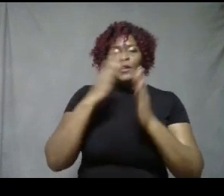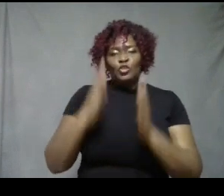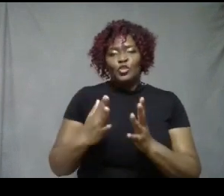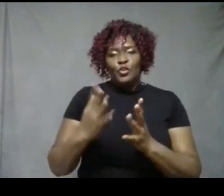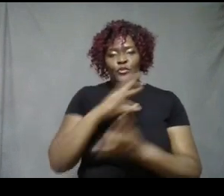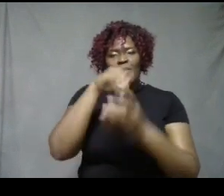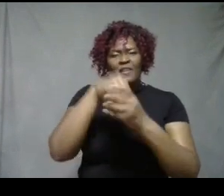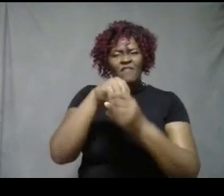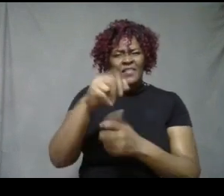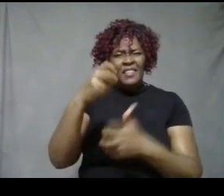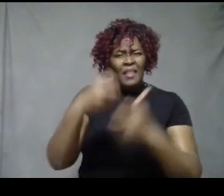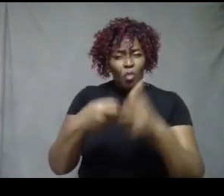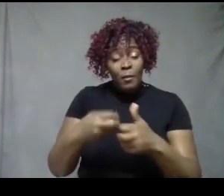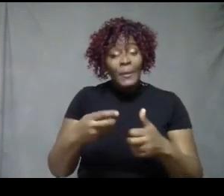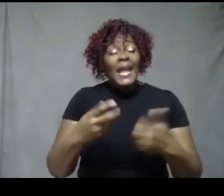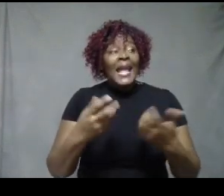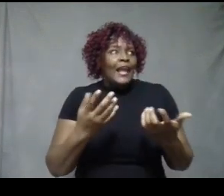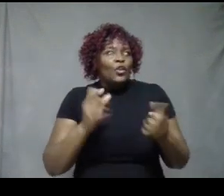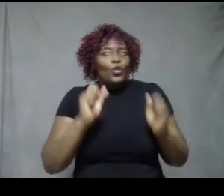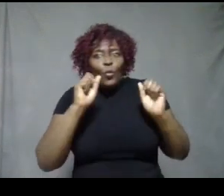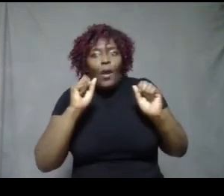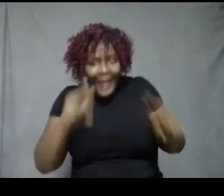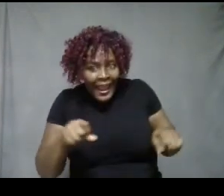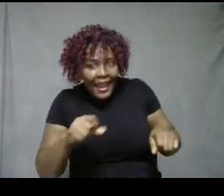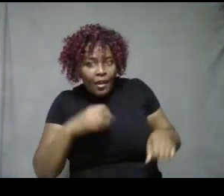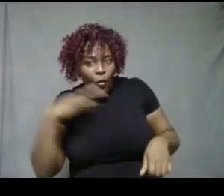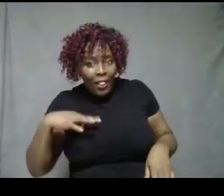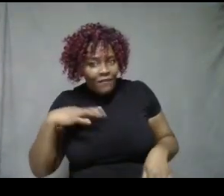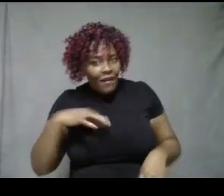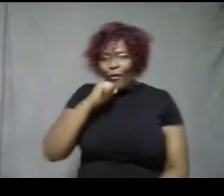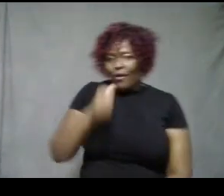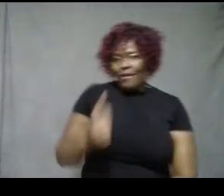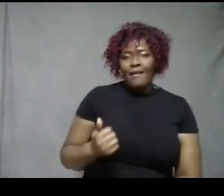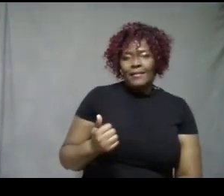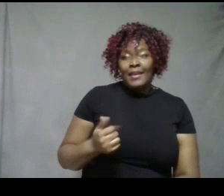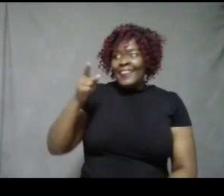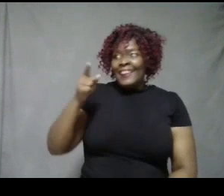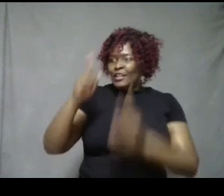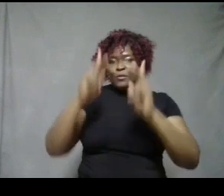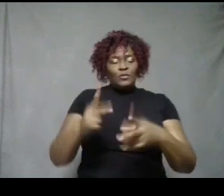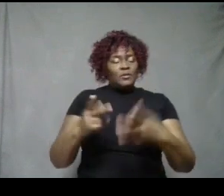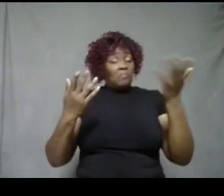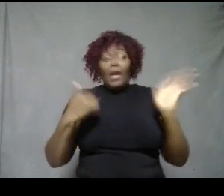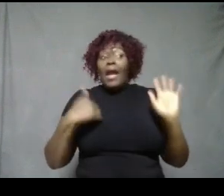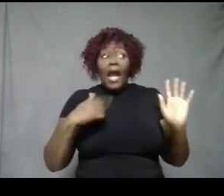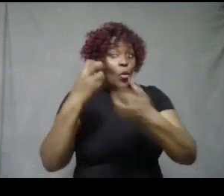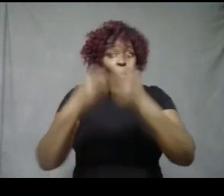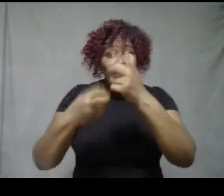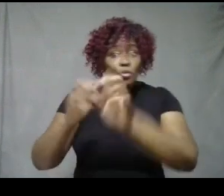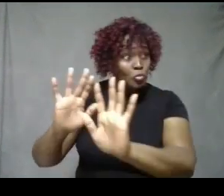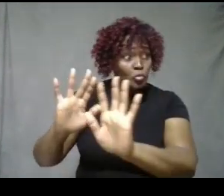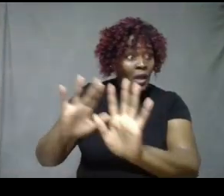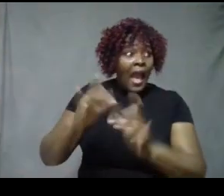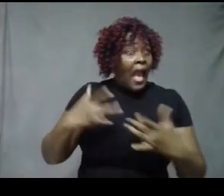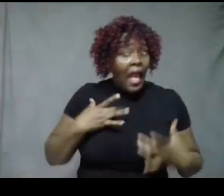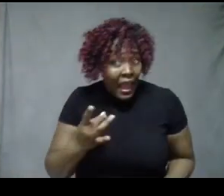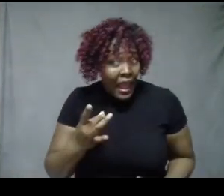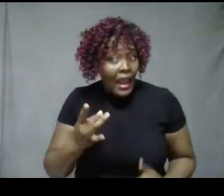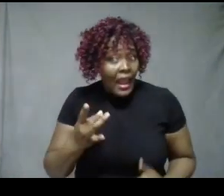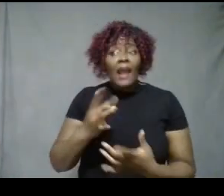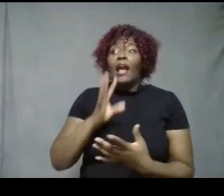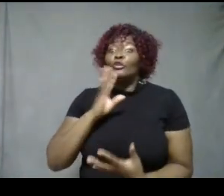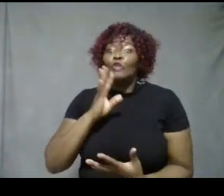And you're either eligible or you're not. And this person is, I have no issues with this person. I like this person. I talk to this person. I'm friendly